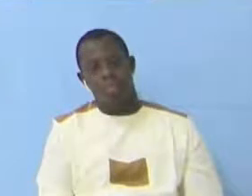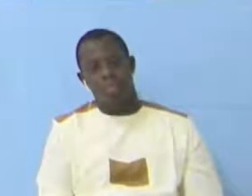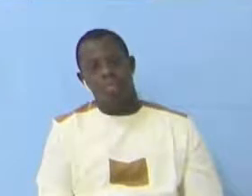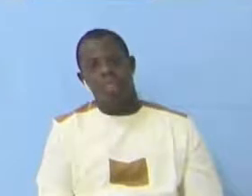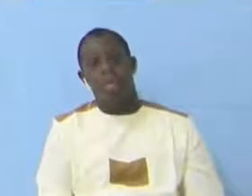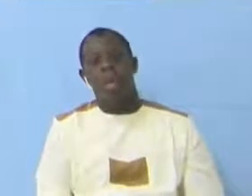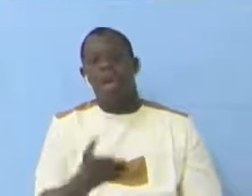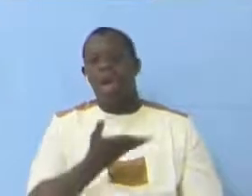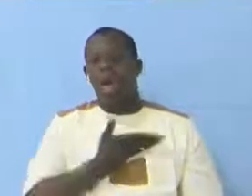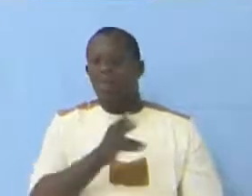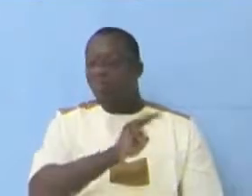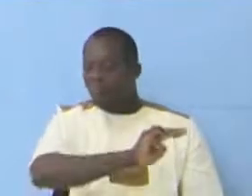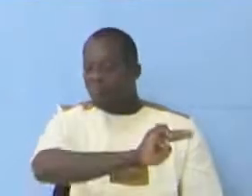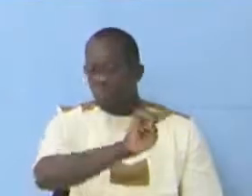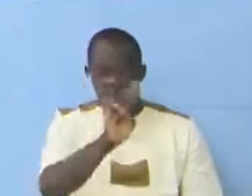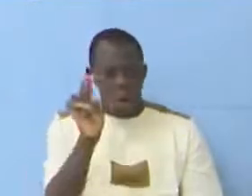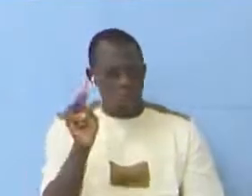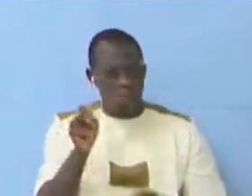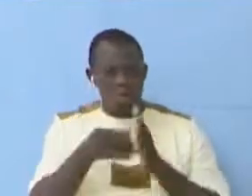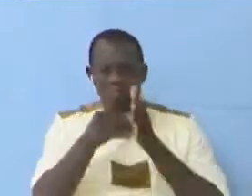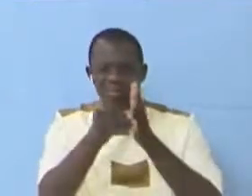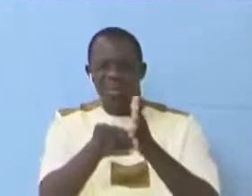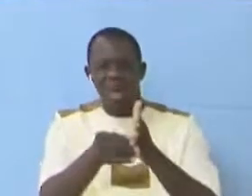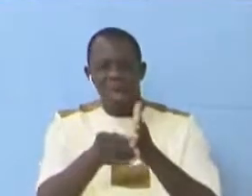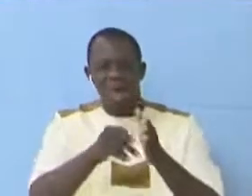command and control at a certain level. But